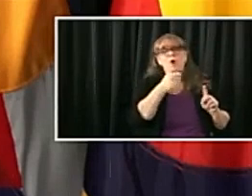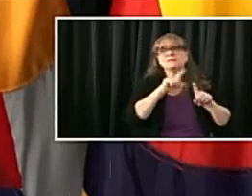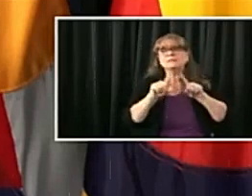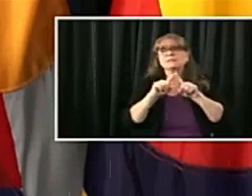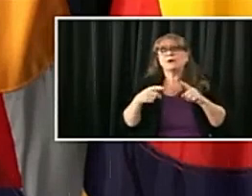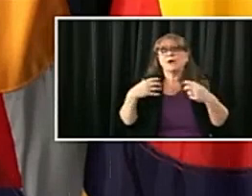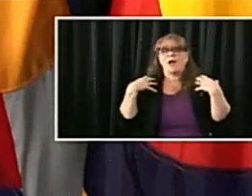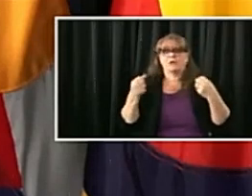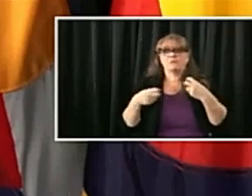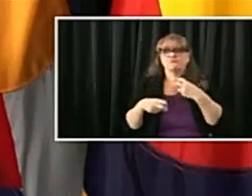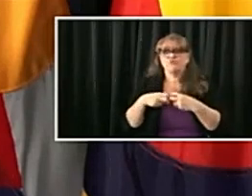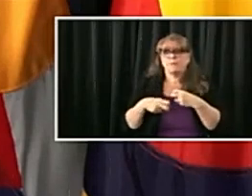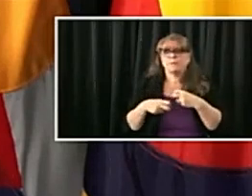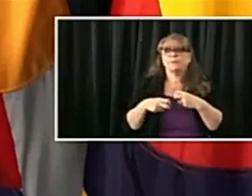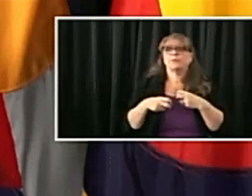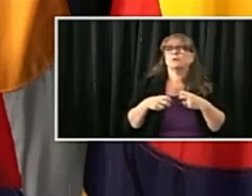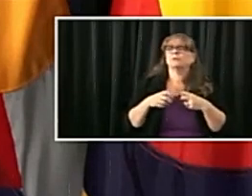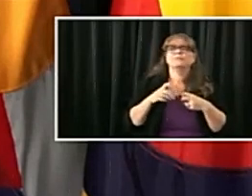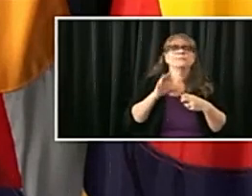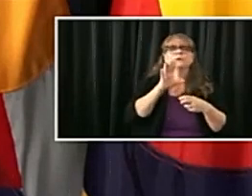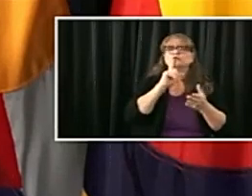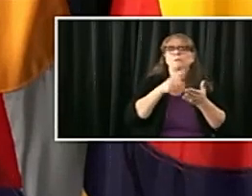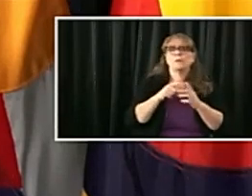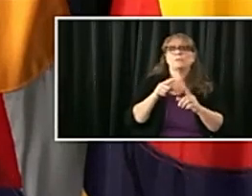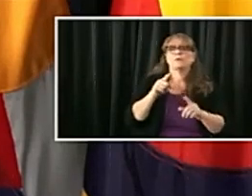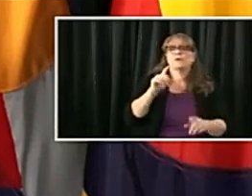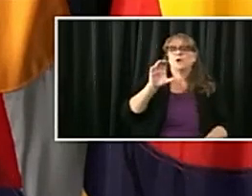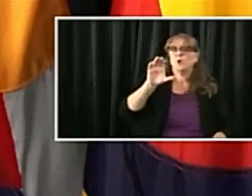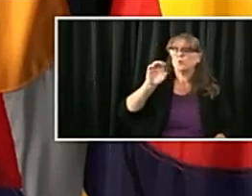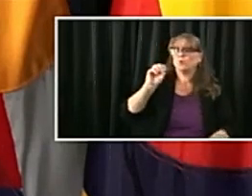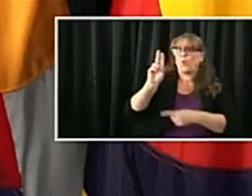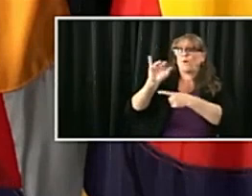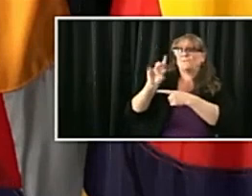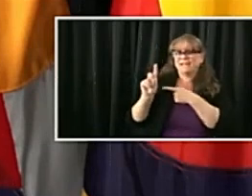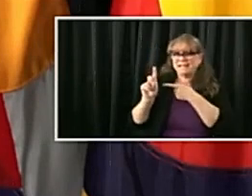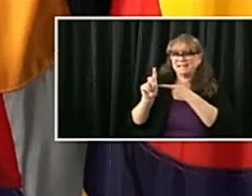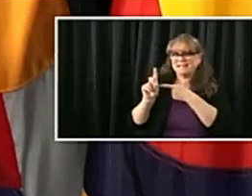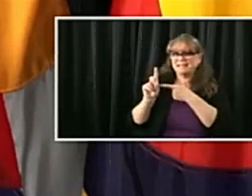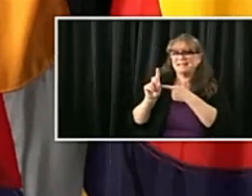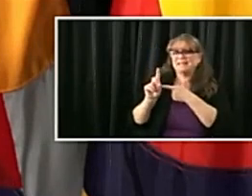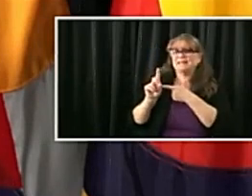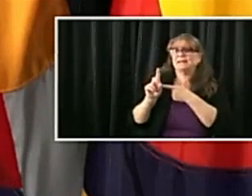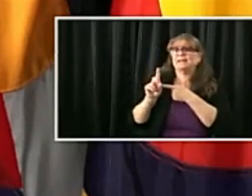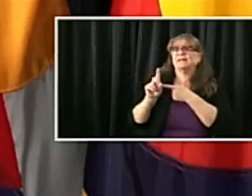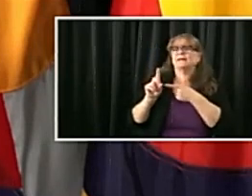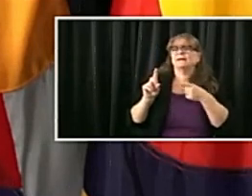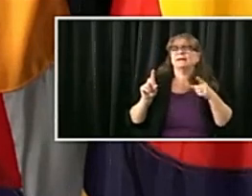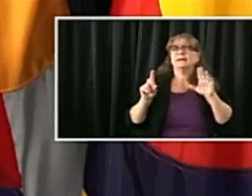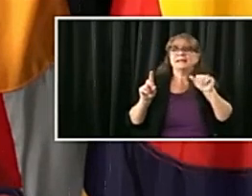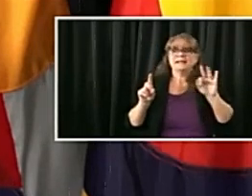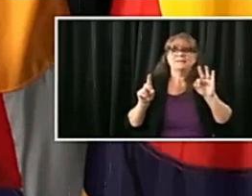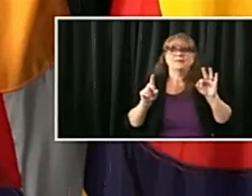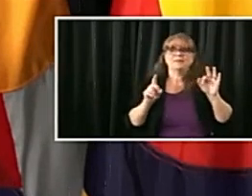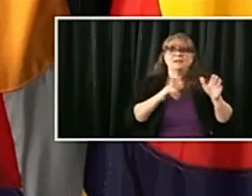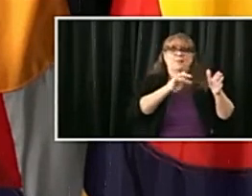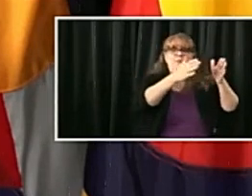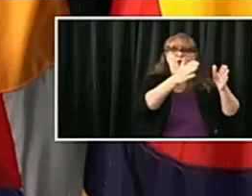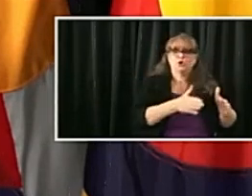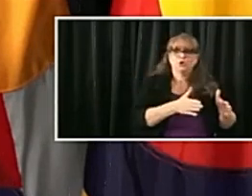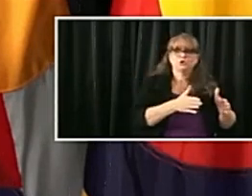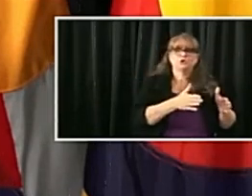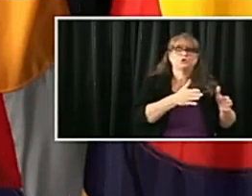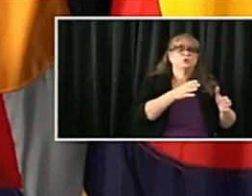any pre-existing condition, right? Not the bone spur that got you out of Vietnam. That's not a pre-existing condition. Although if you did get out of Vietnam, you're probably over